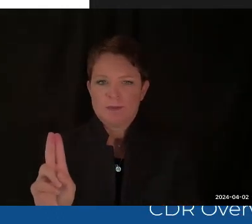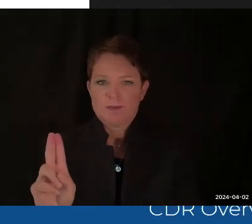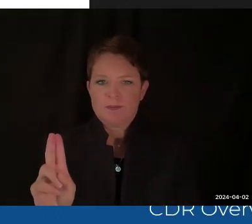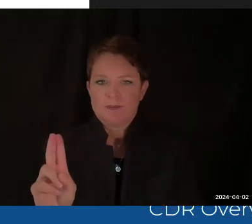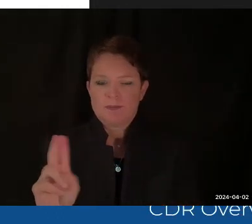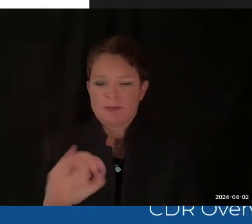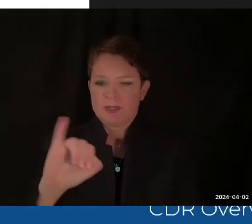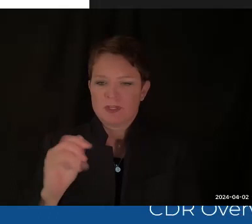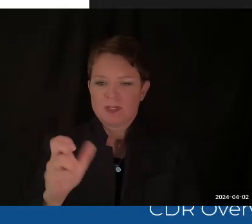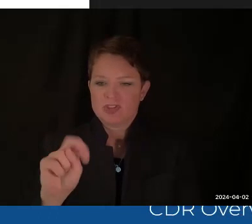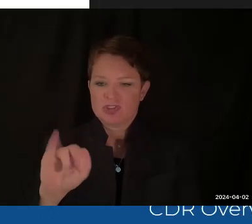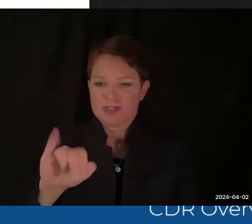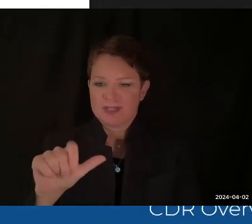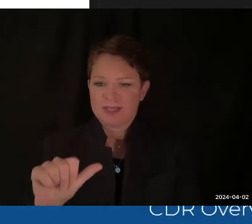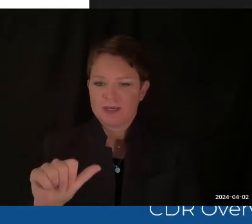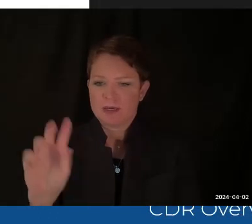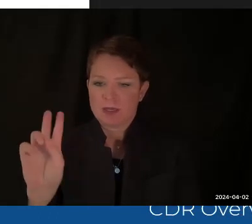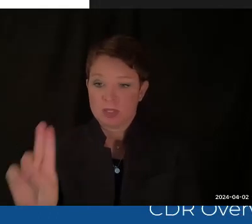Jania, you?